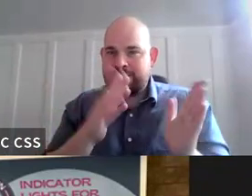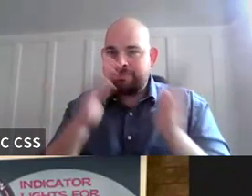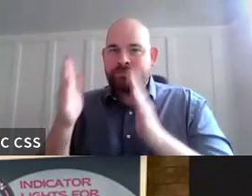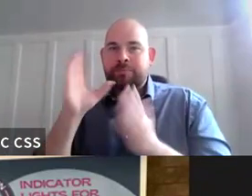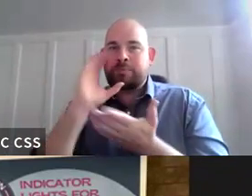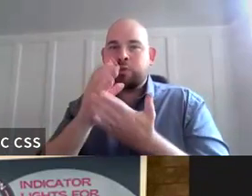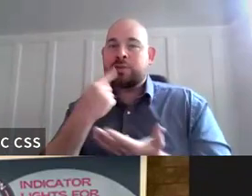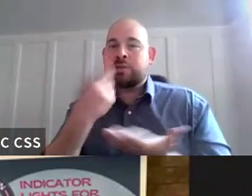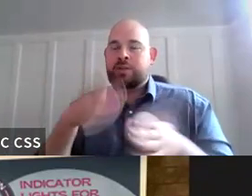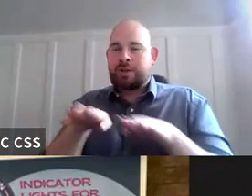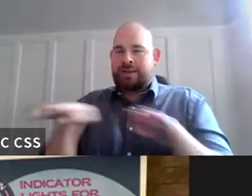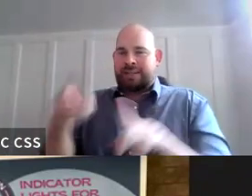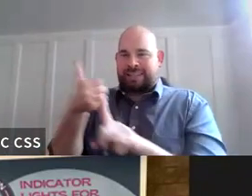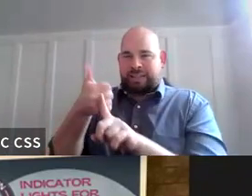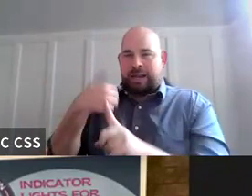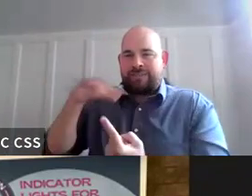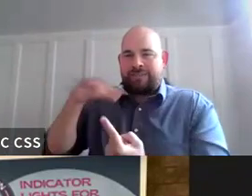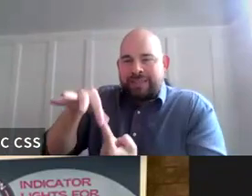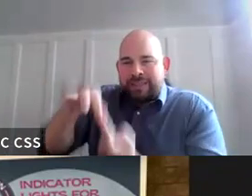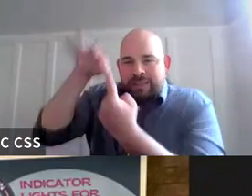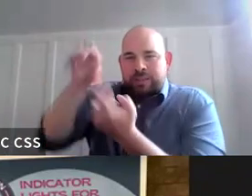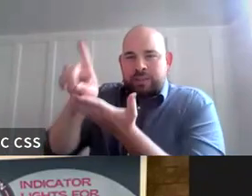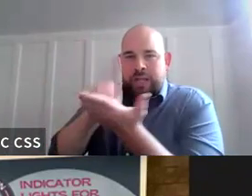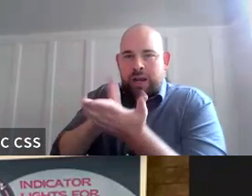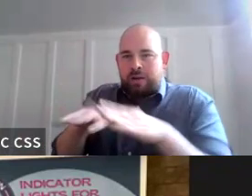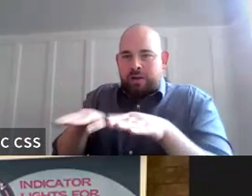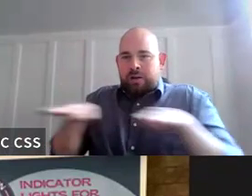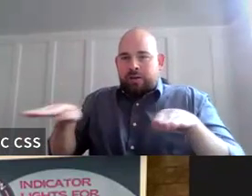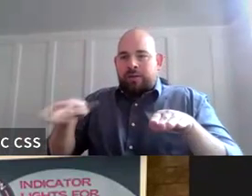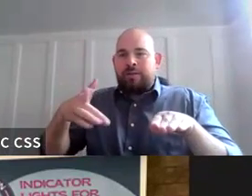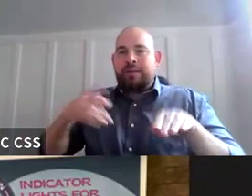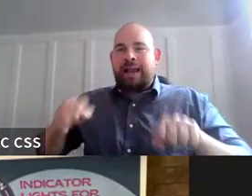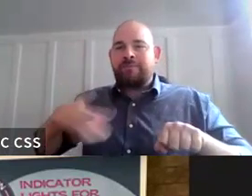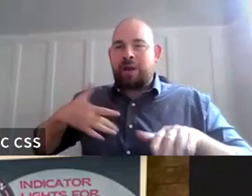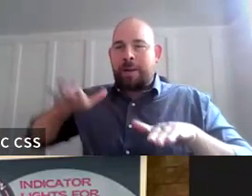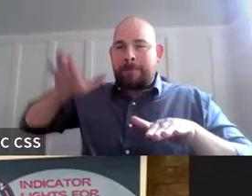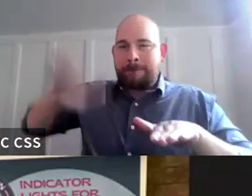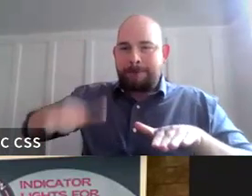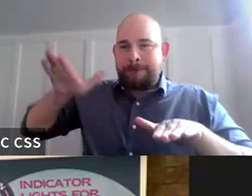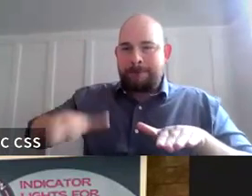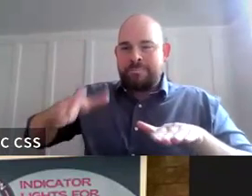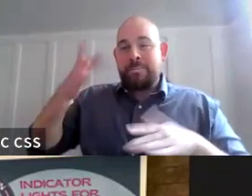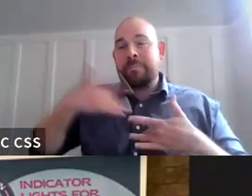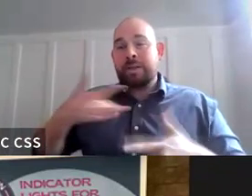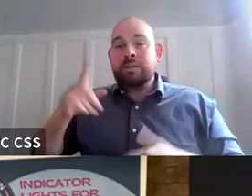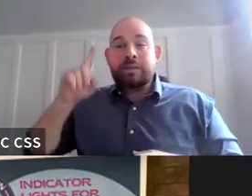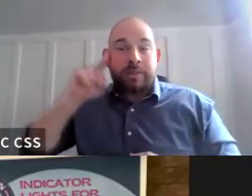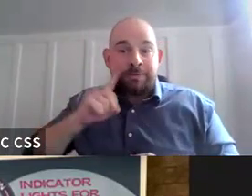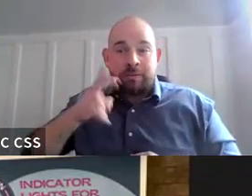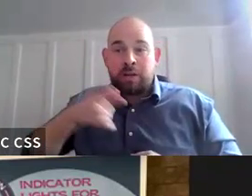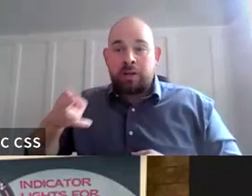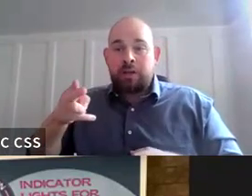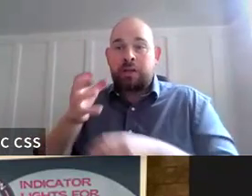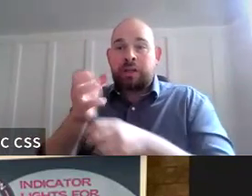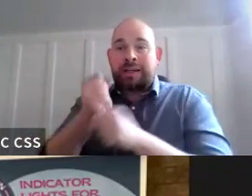And you can see the floor too. There's a picture that talks about the flooring itself, why it was designed in that way.